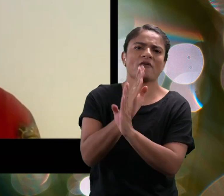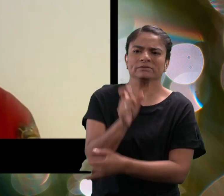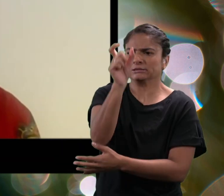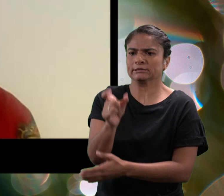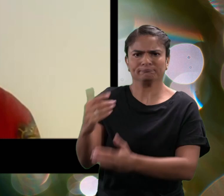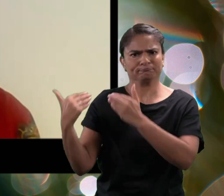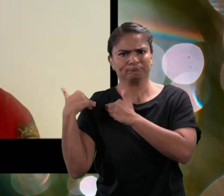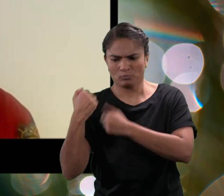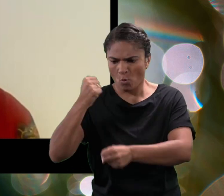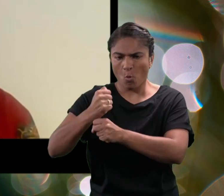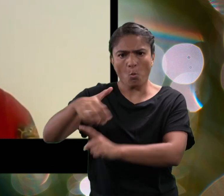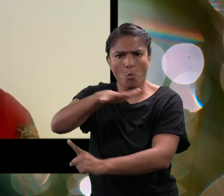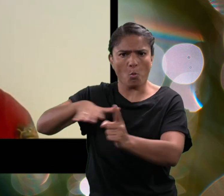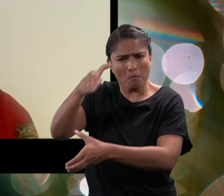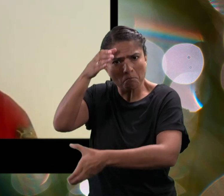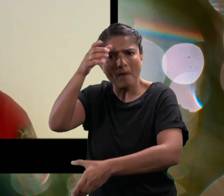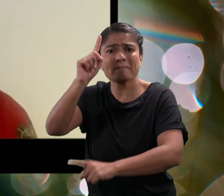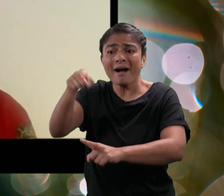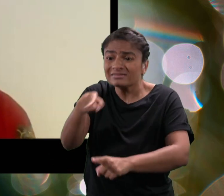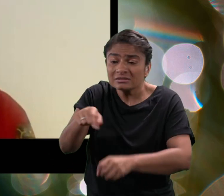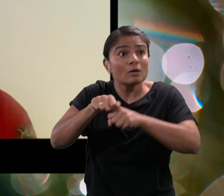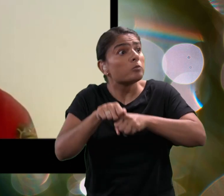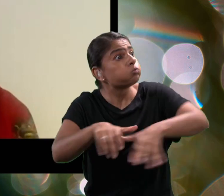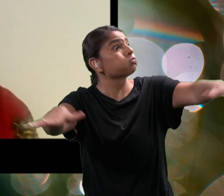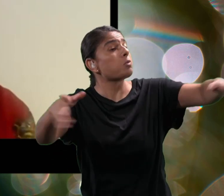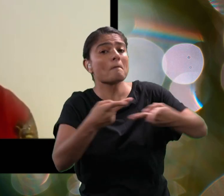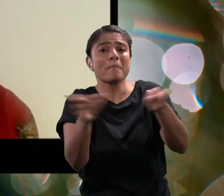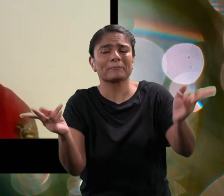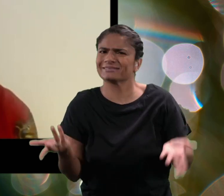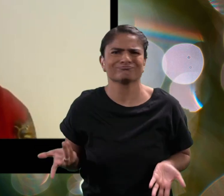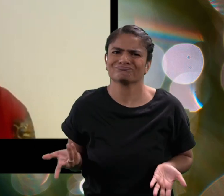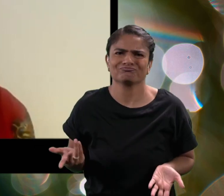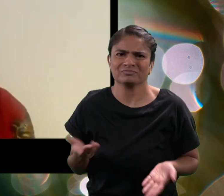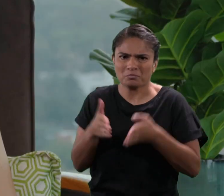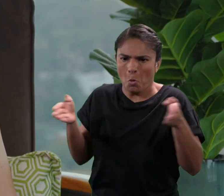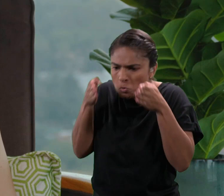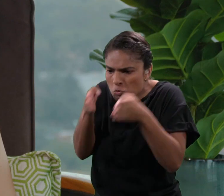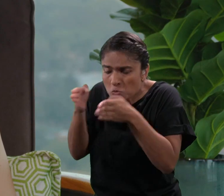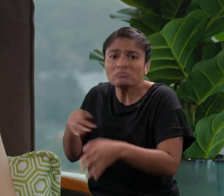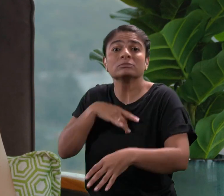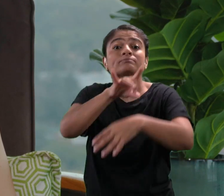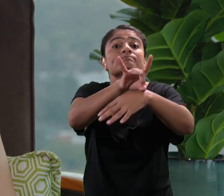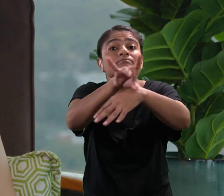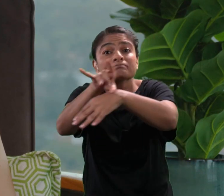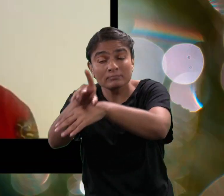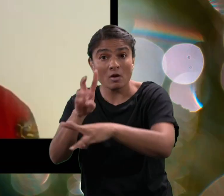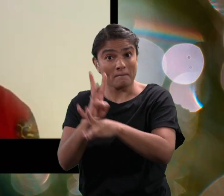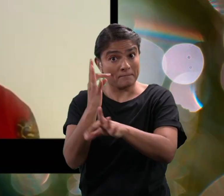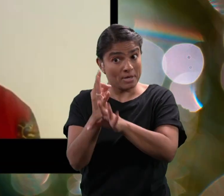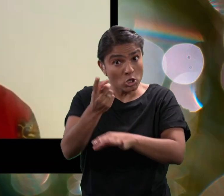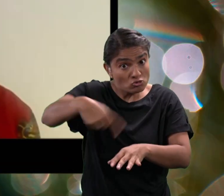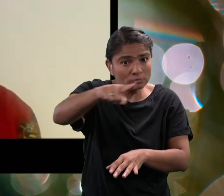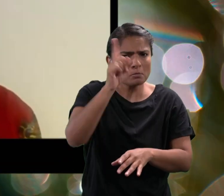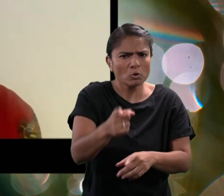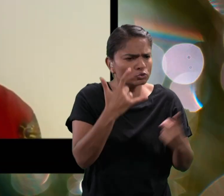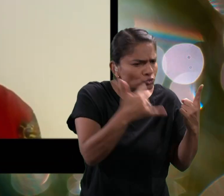private practitioners who are working in this area, but sometimes you don't find them in the public domain. So if it's parents, I advise